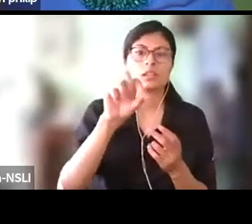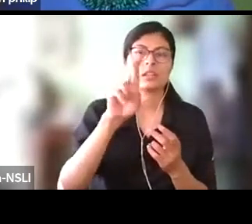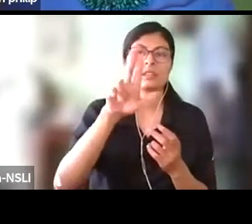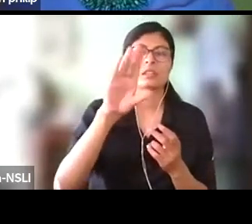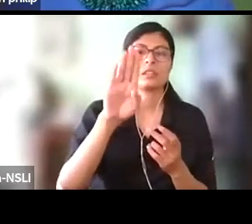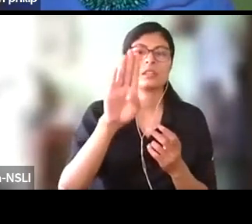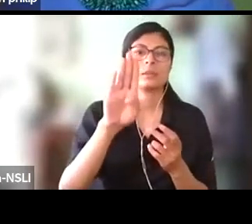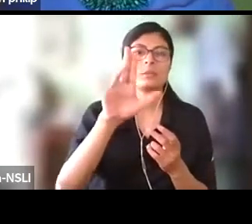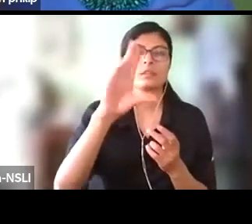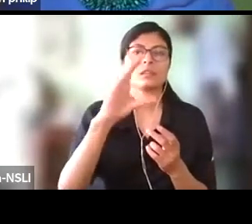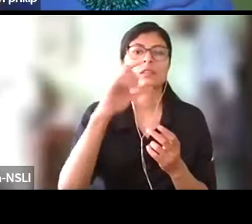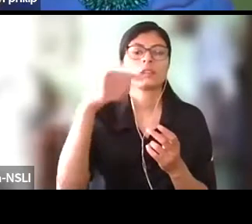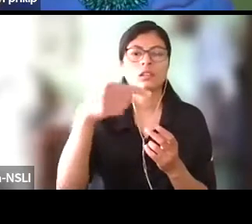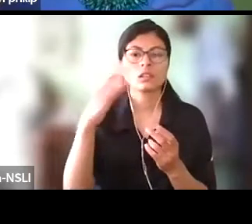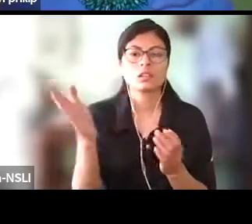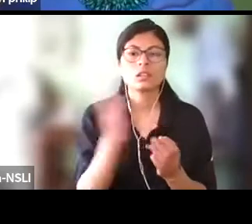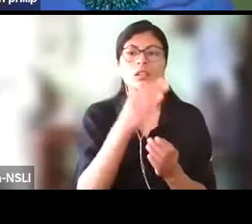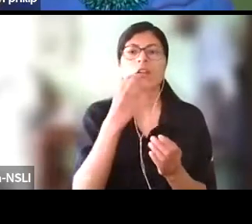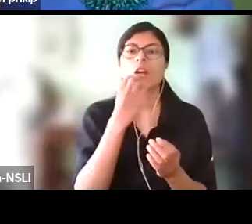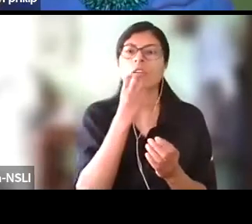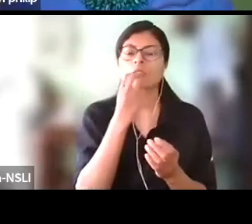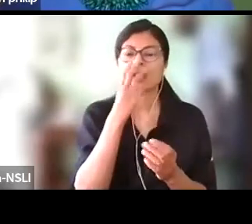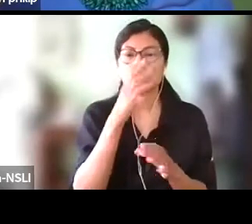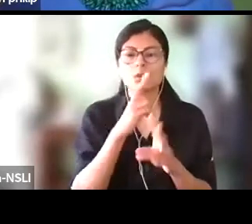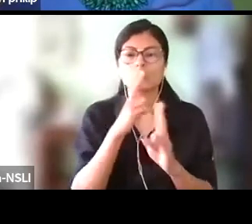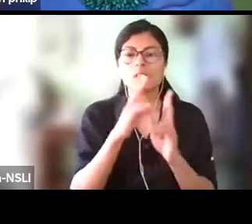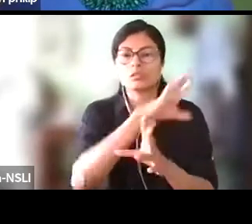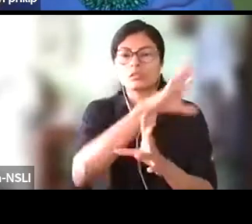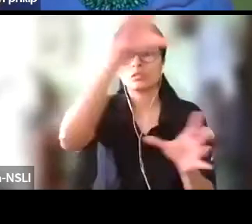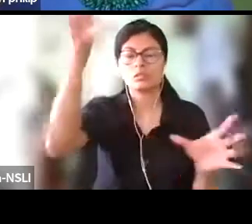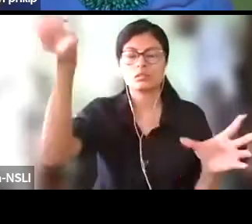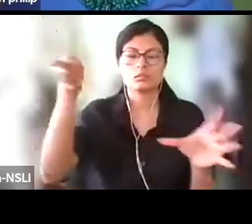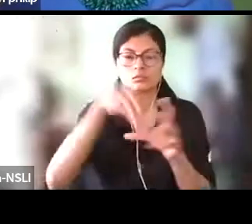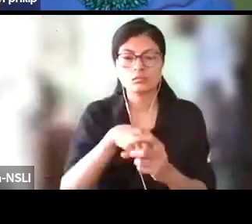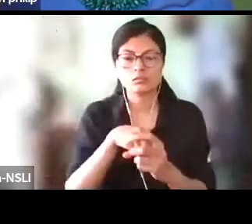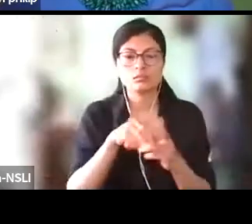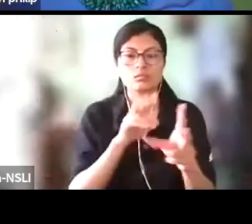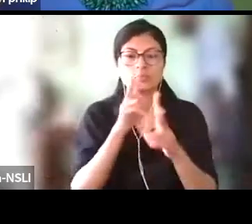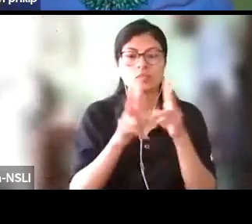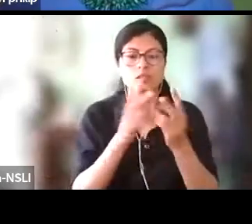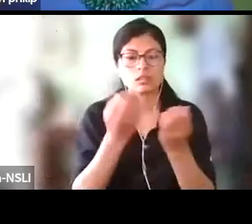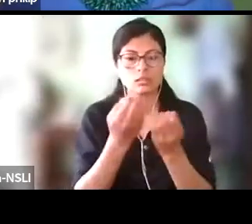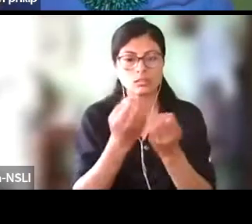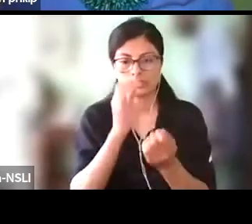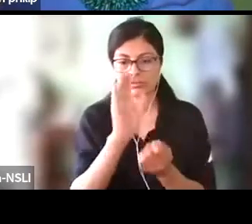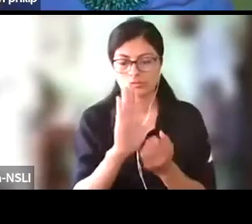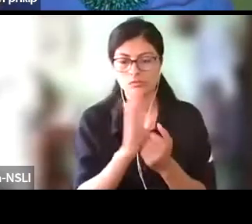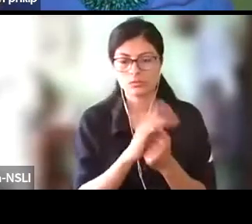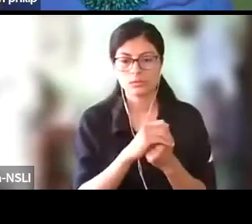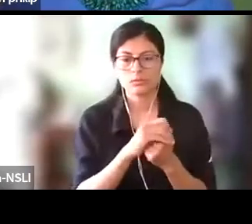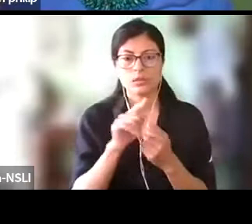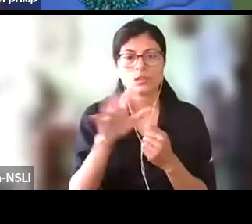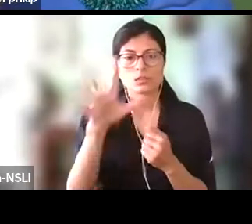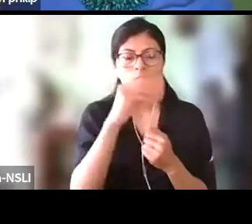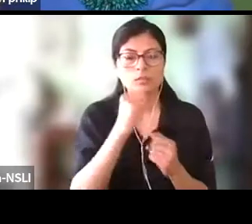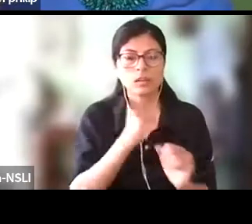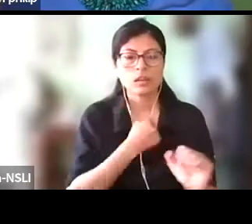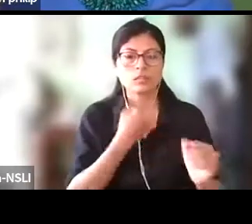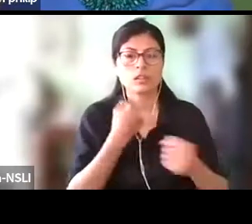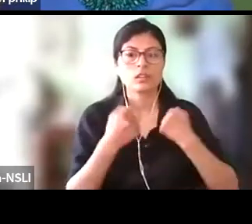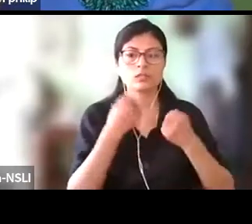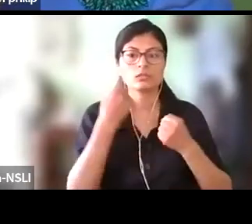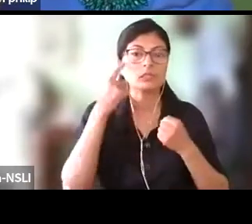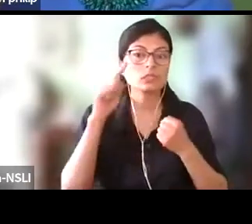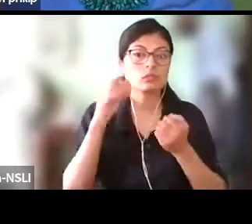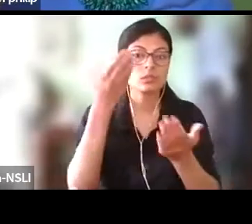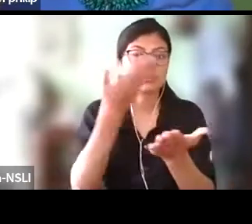America. But again, to be given this space where, you know, everybody's able to share their perspectives right here so that we're able to